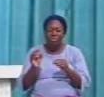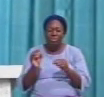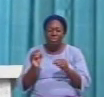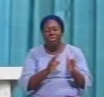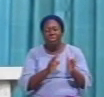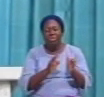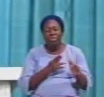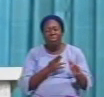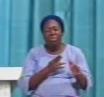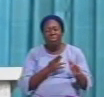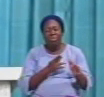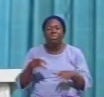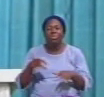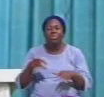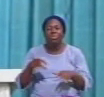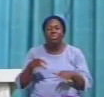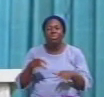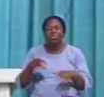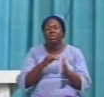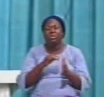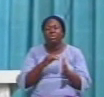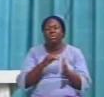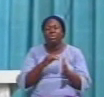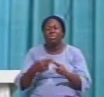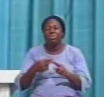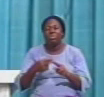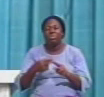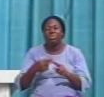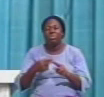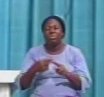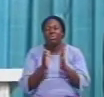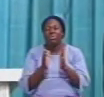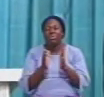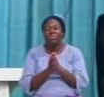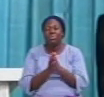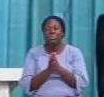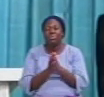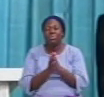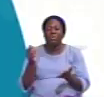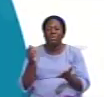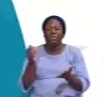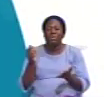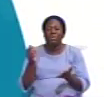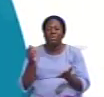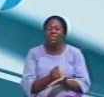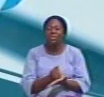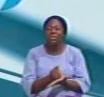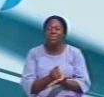your Spirit. In Jesus' mighty name, we pray.